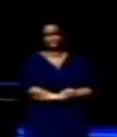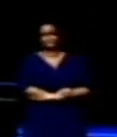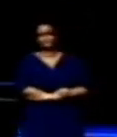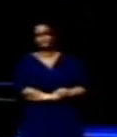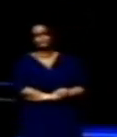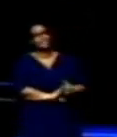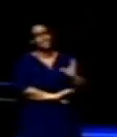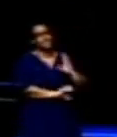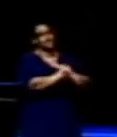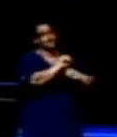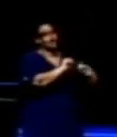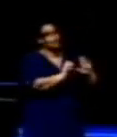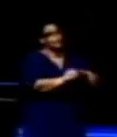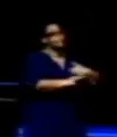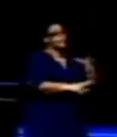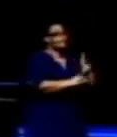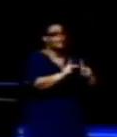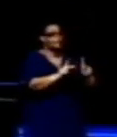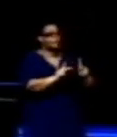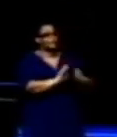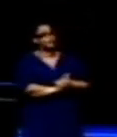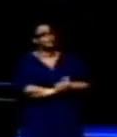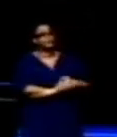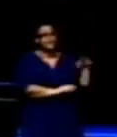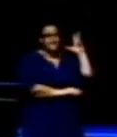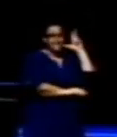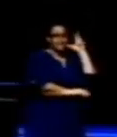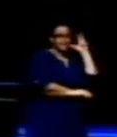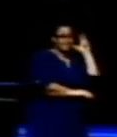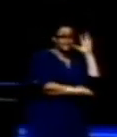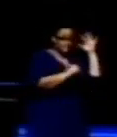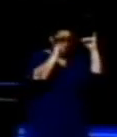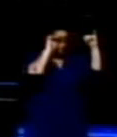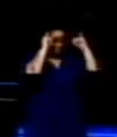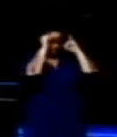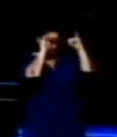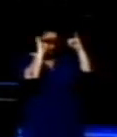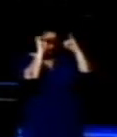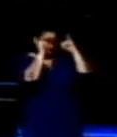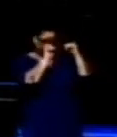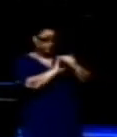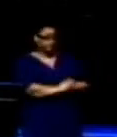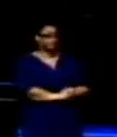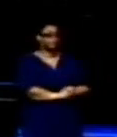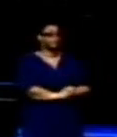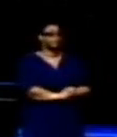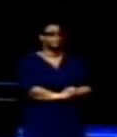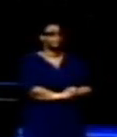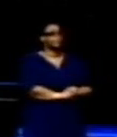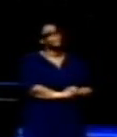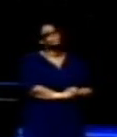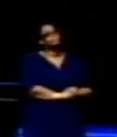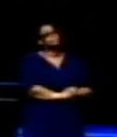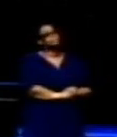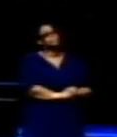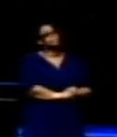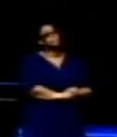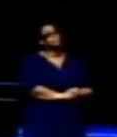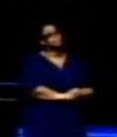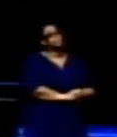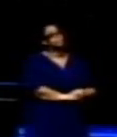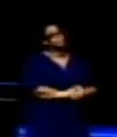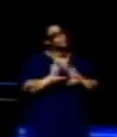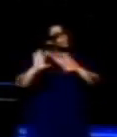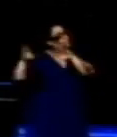oh, my people, listen to my instructions. Open your ears to what